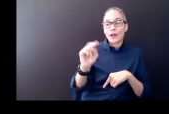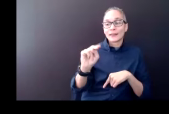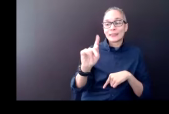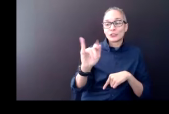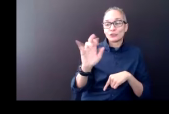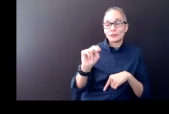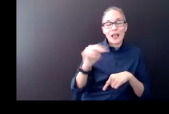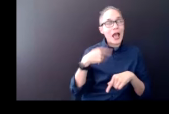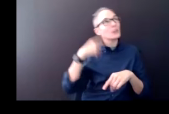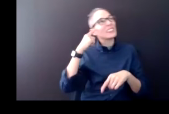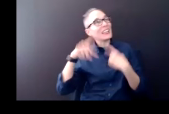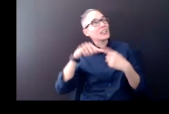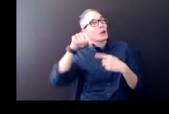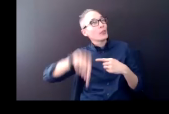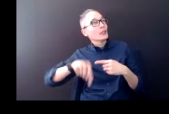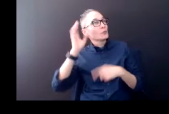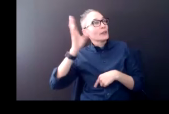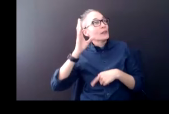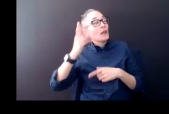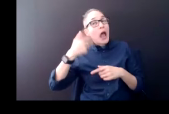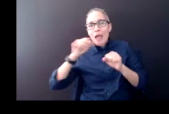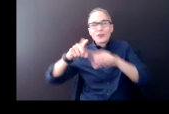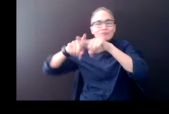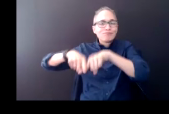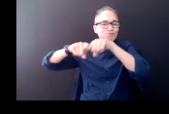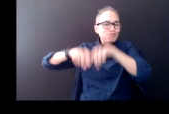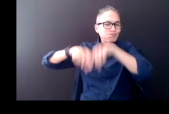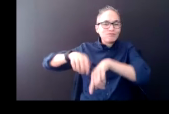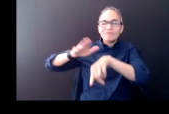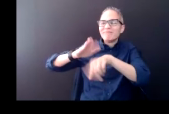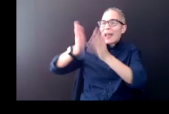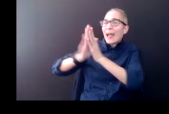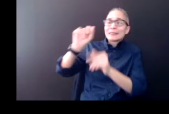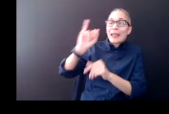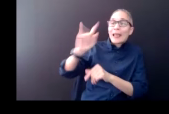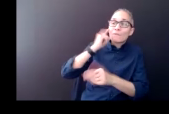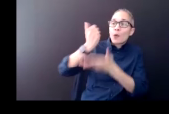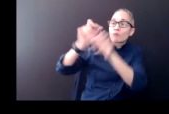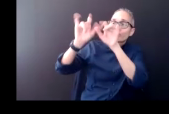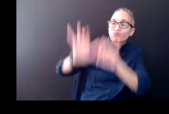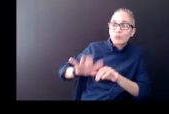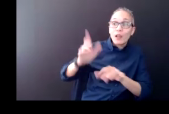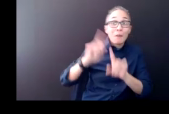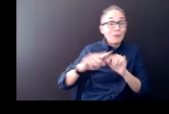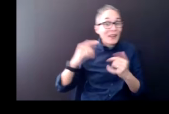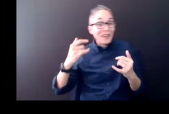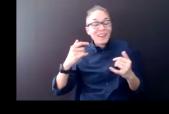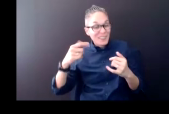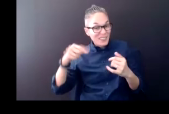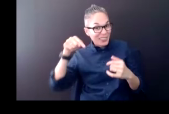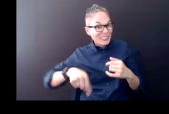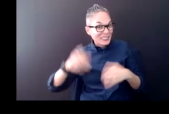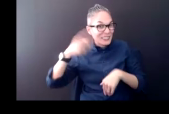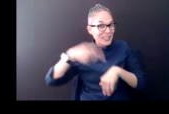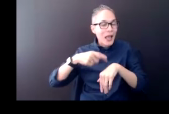I'm writing this presentation. Like I could have relied solely on AI if I wanted to, because maybe I didn't have enough time. This time around, I spent a lot